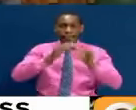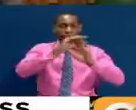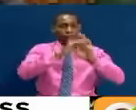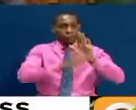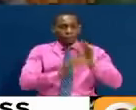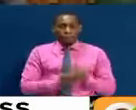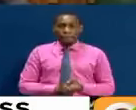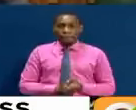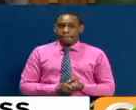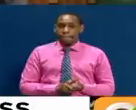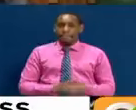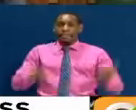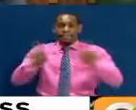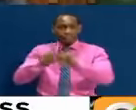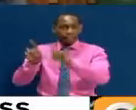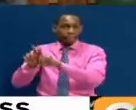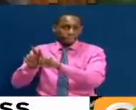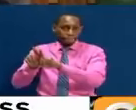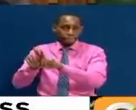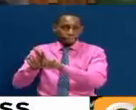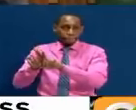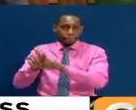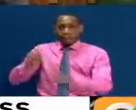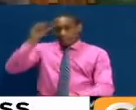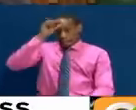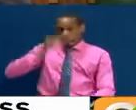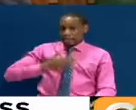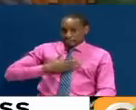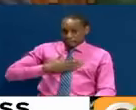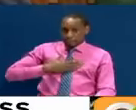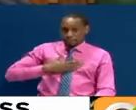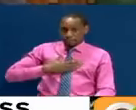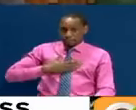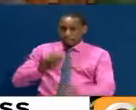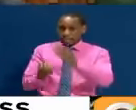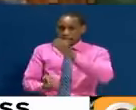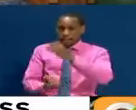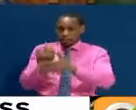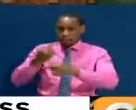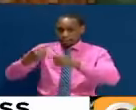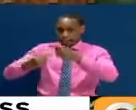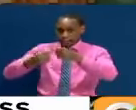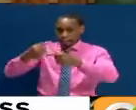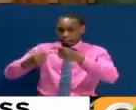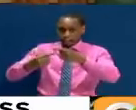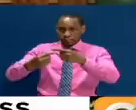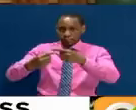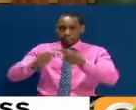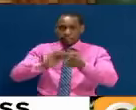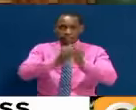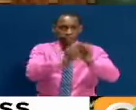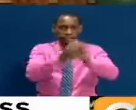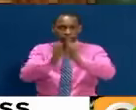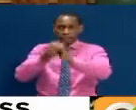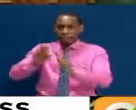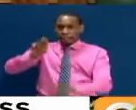scheme. Similarly, my administration is instituting far-reaching reforms of